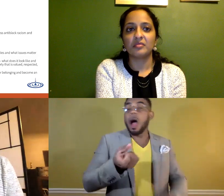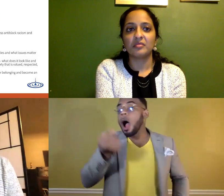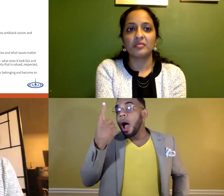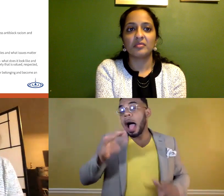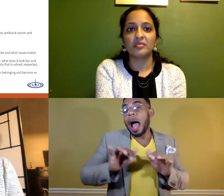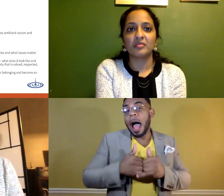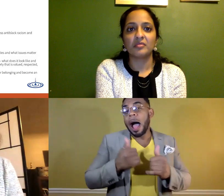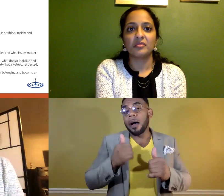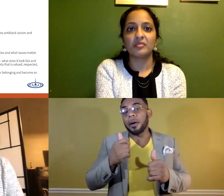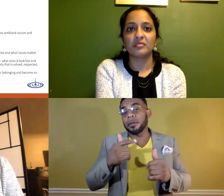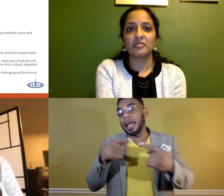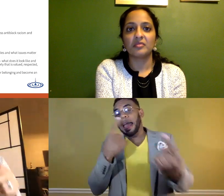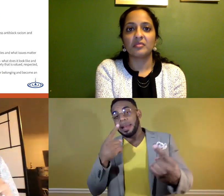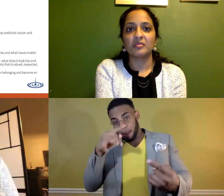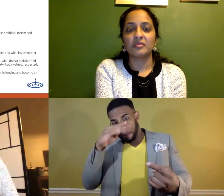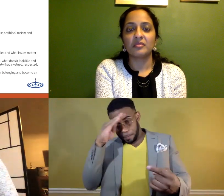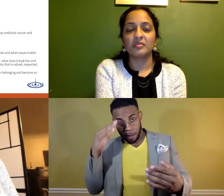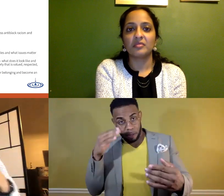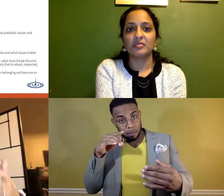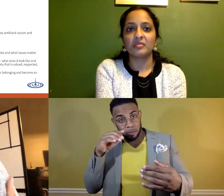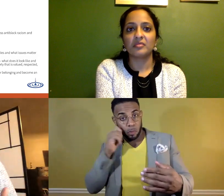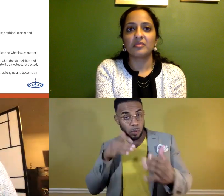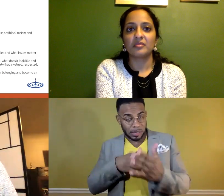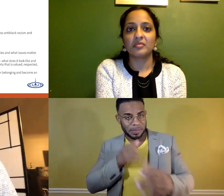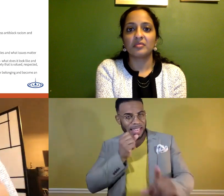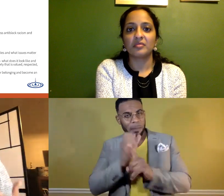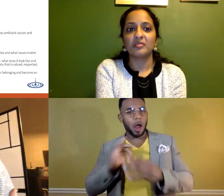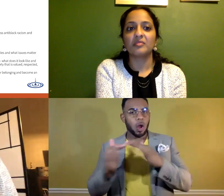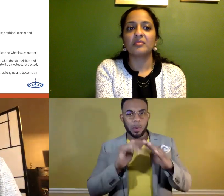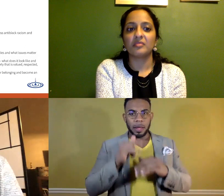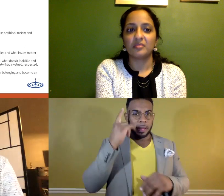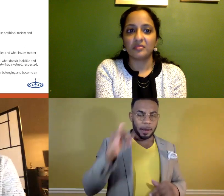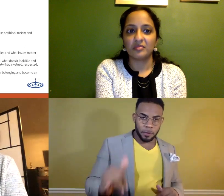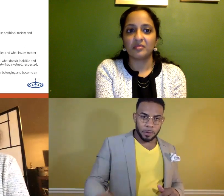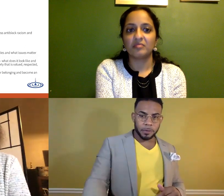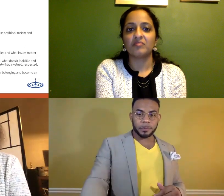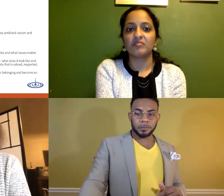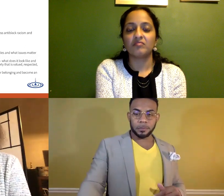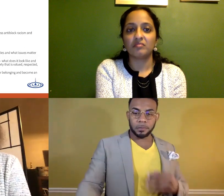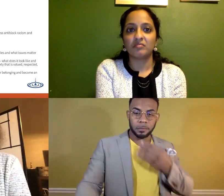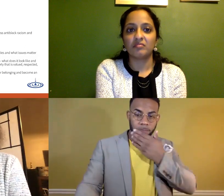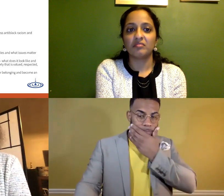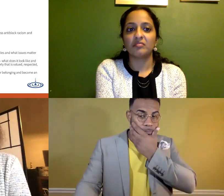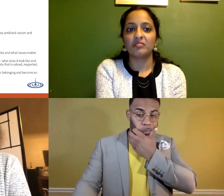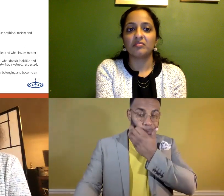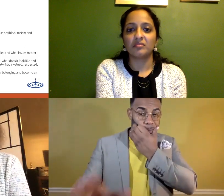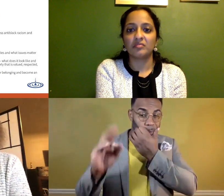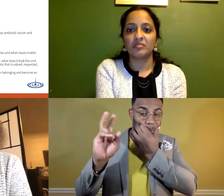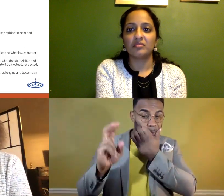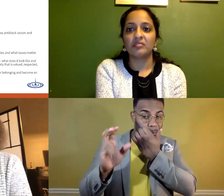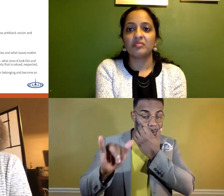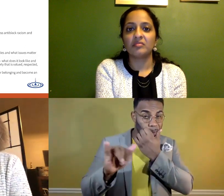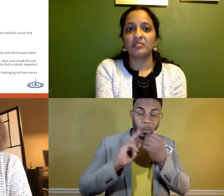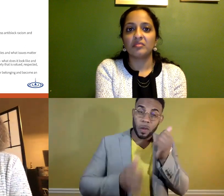how anti-Black racism impacts our communities in California and the issues that